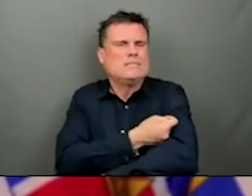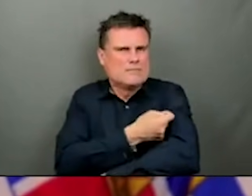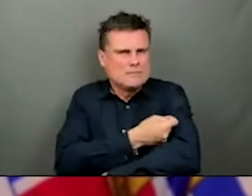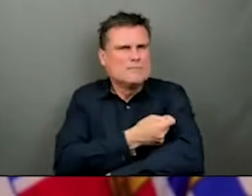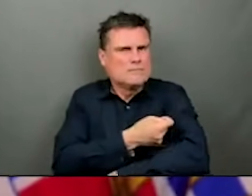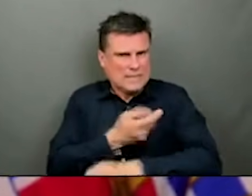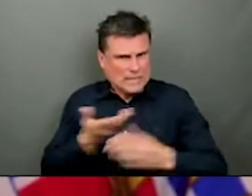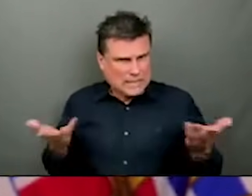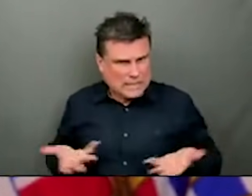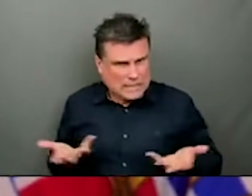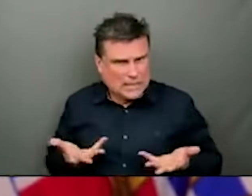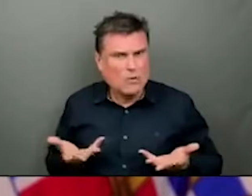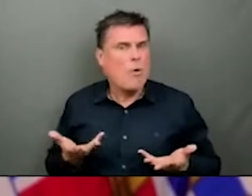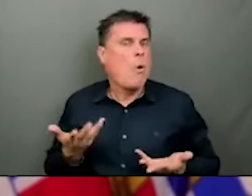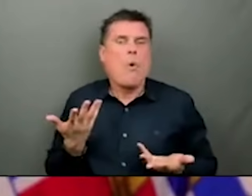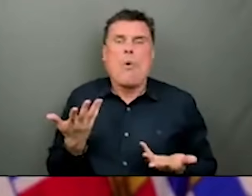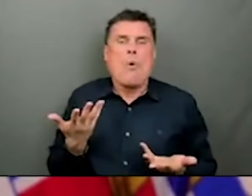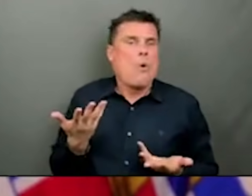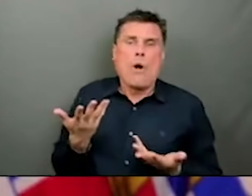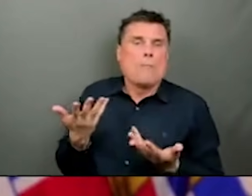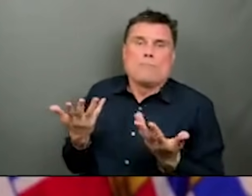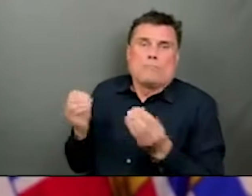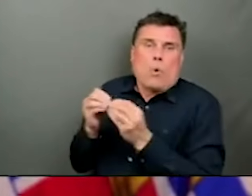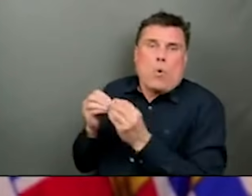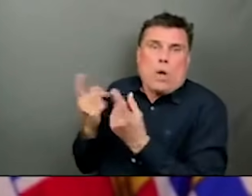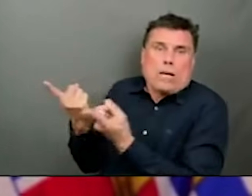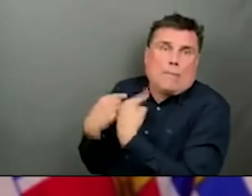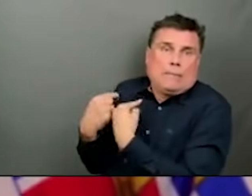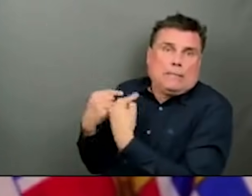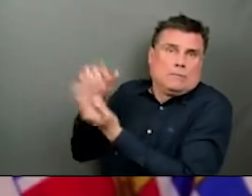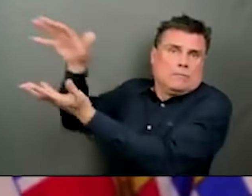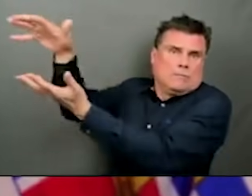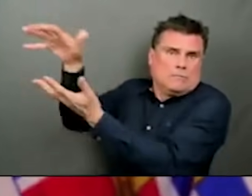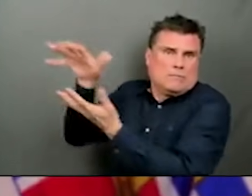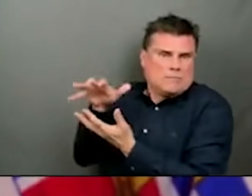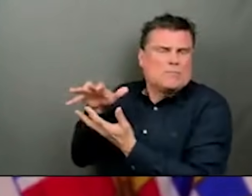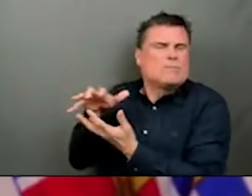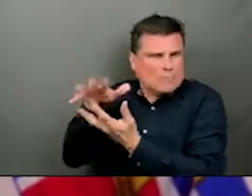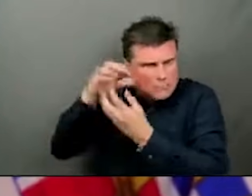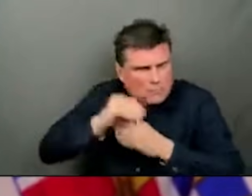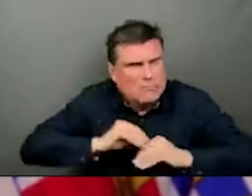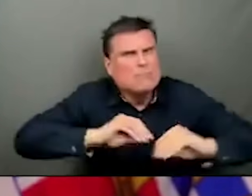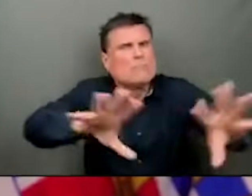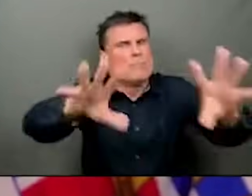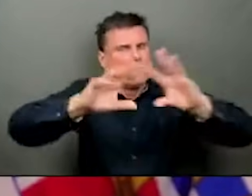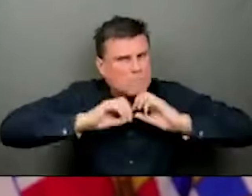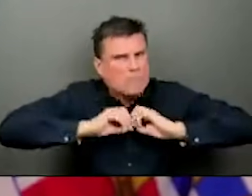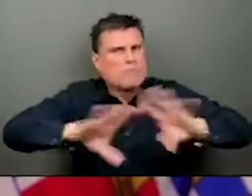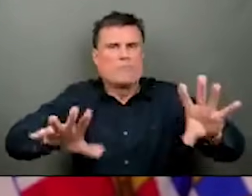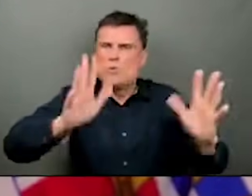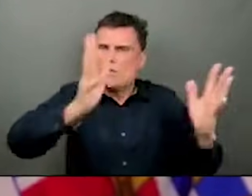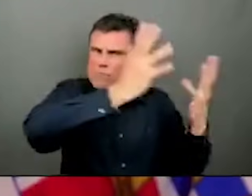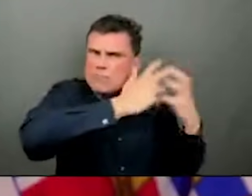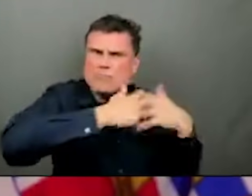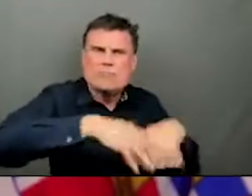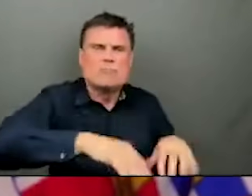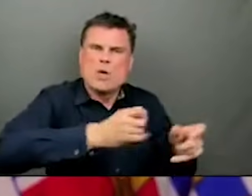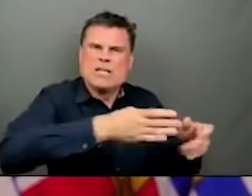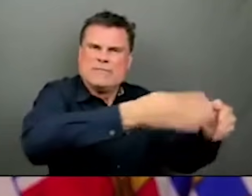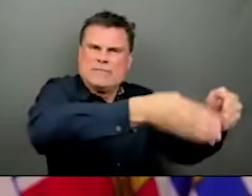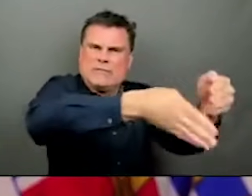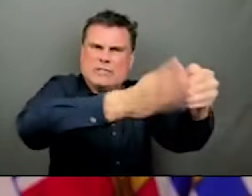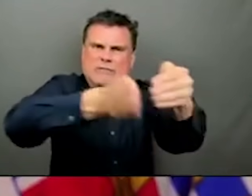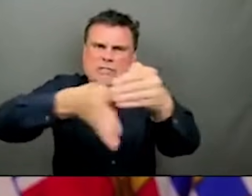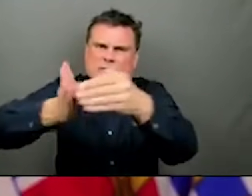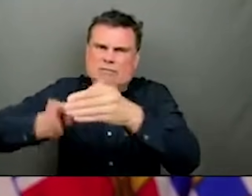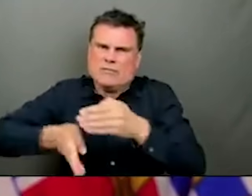when your time comes up, go get your vaccine. And as we go through and cycle through the age groups, more